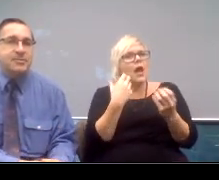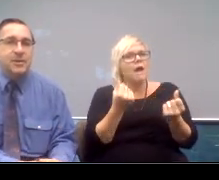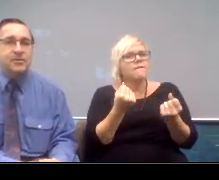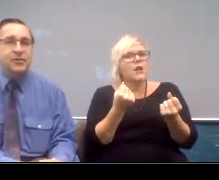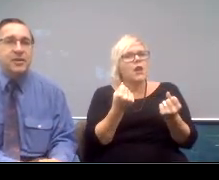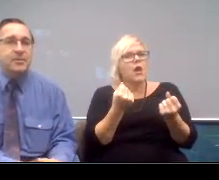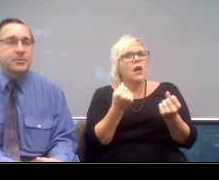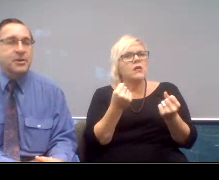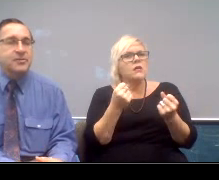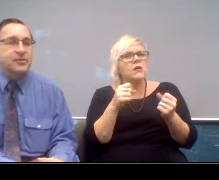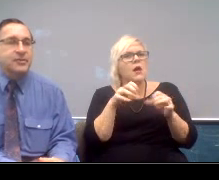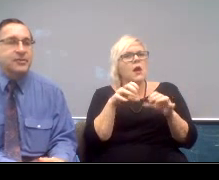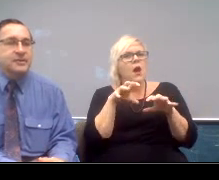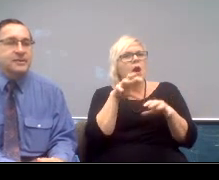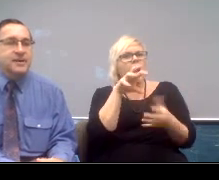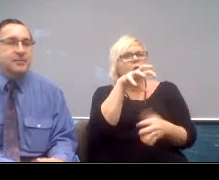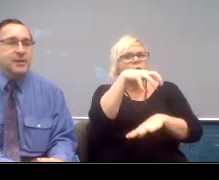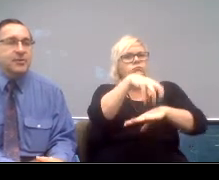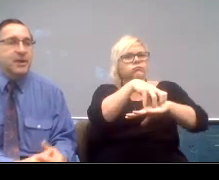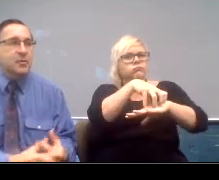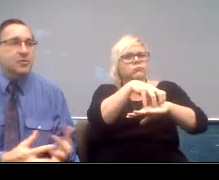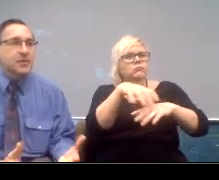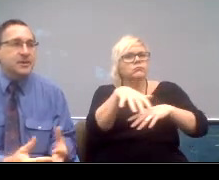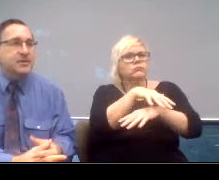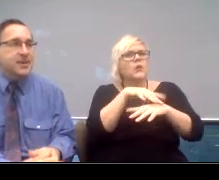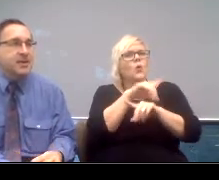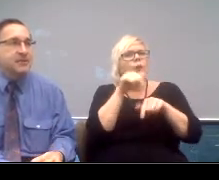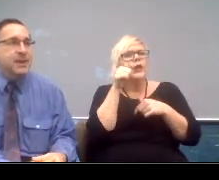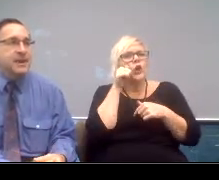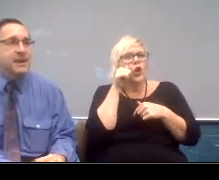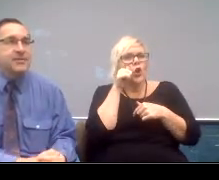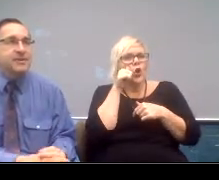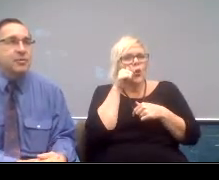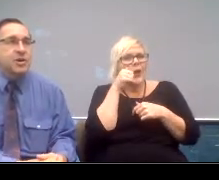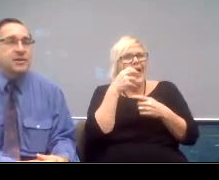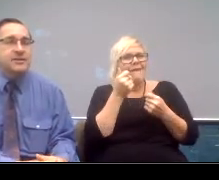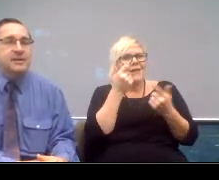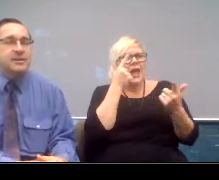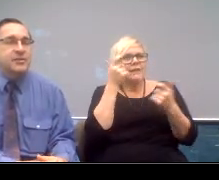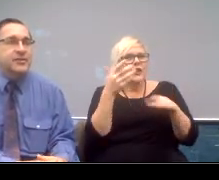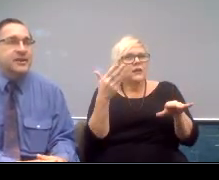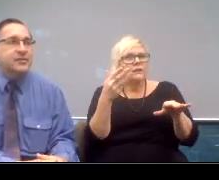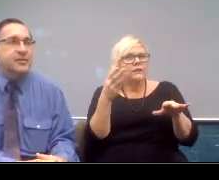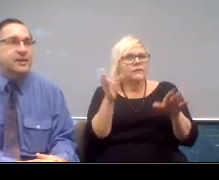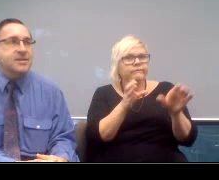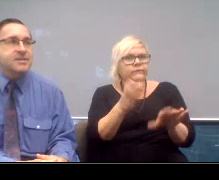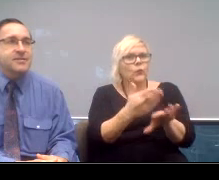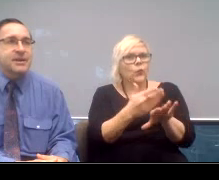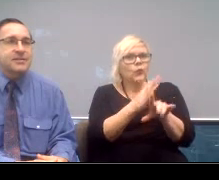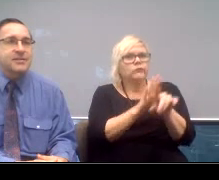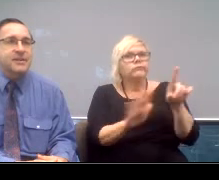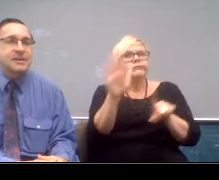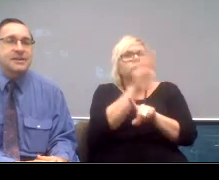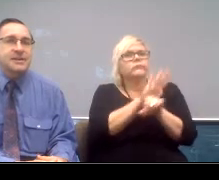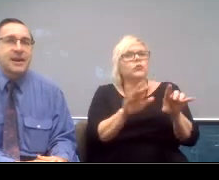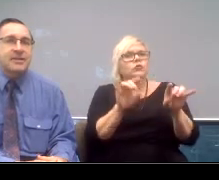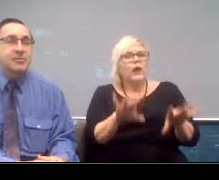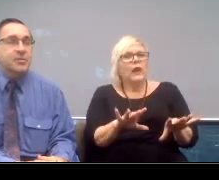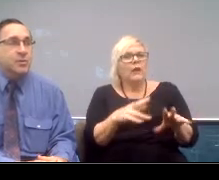hub and spoke type approach, because we all know that there have been innovative work done across the country in assistive